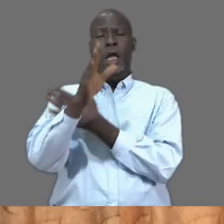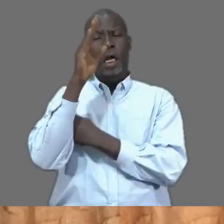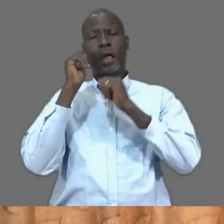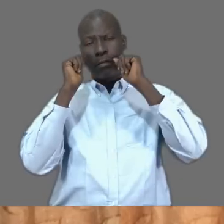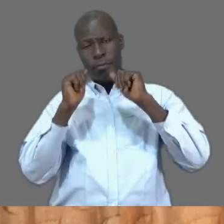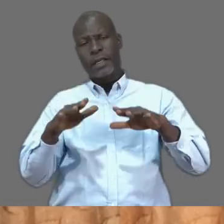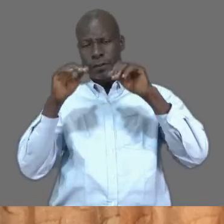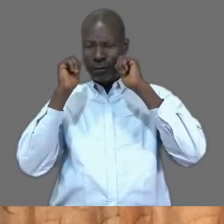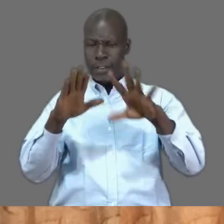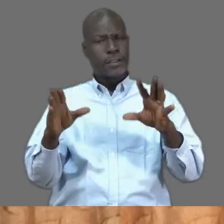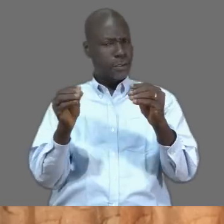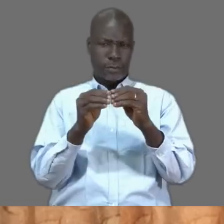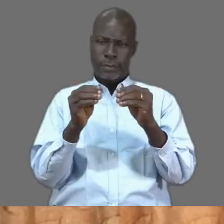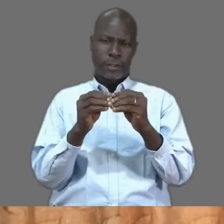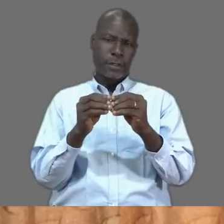enshrawo ebio